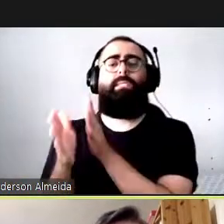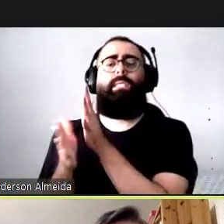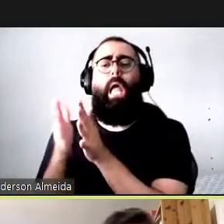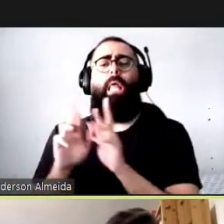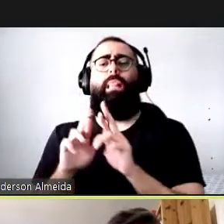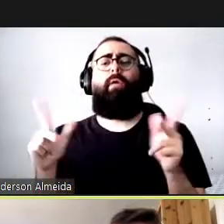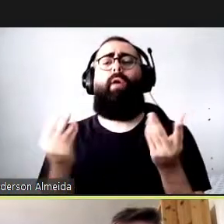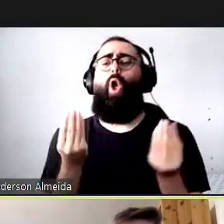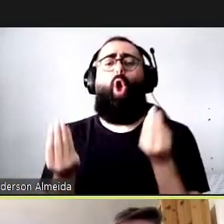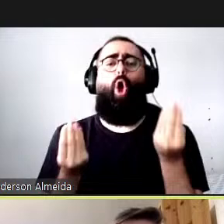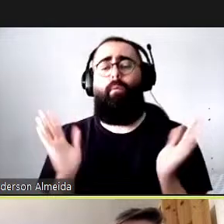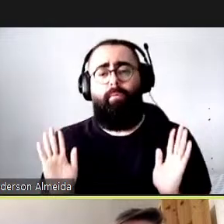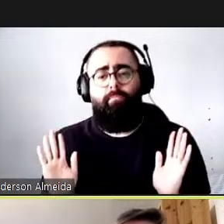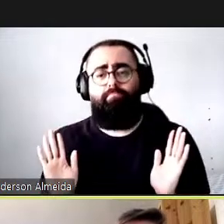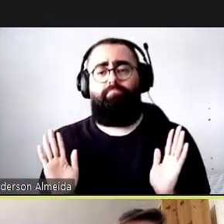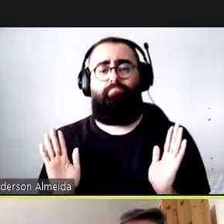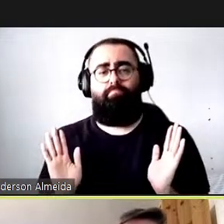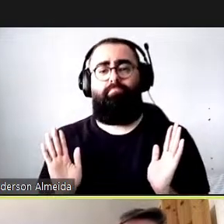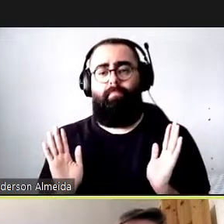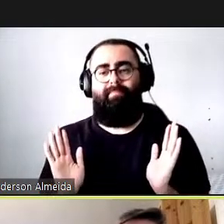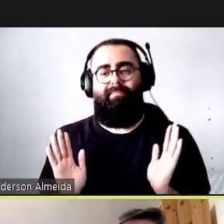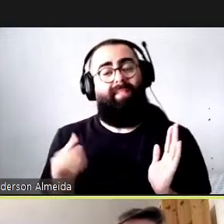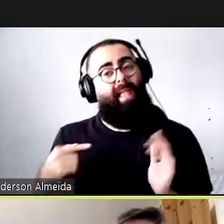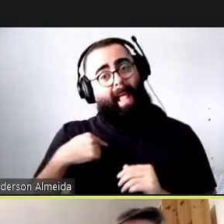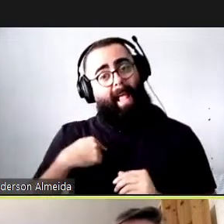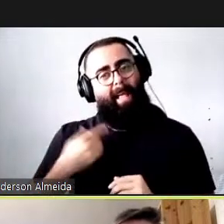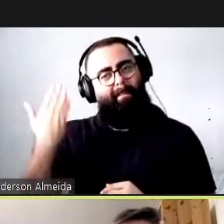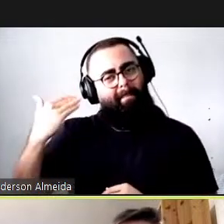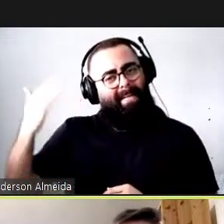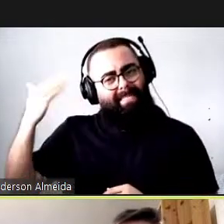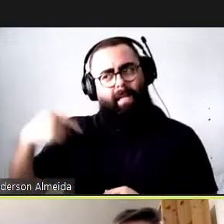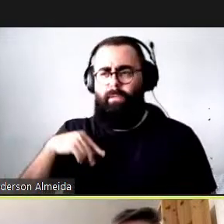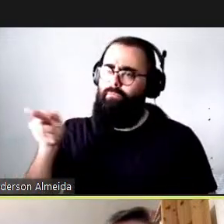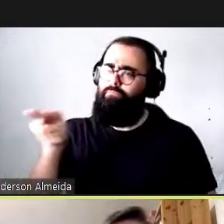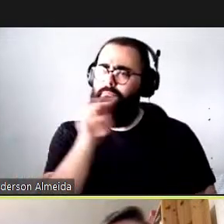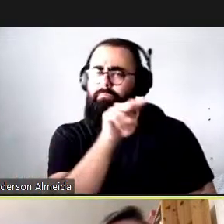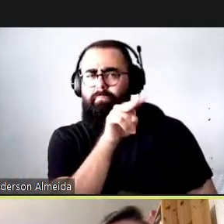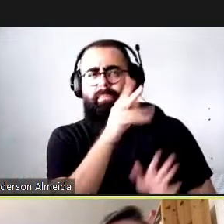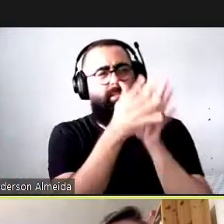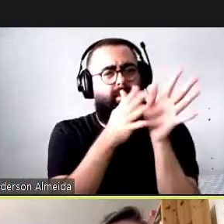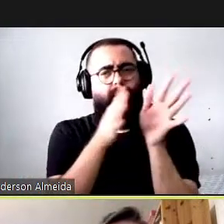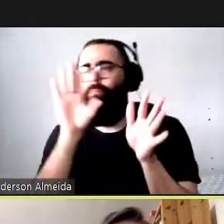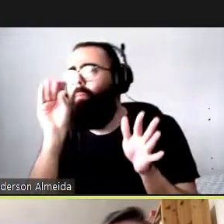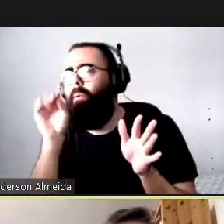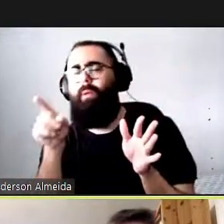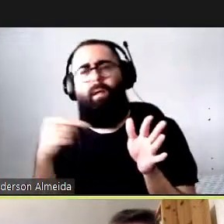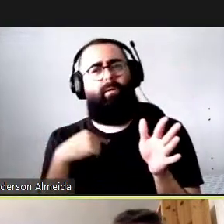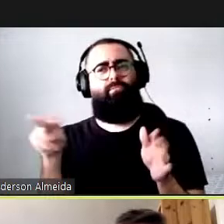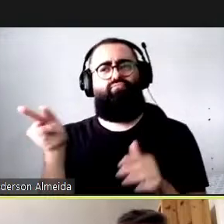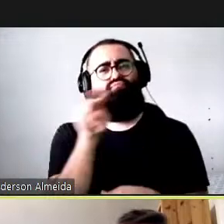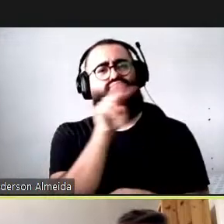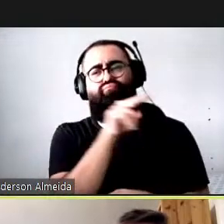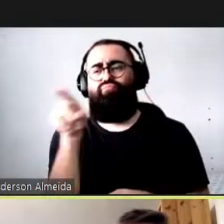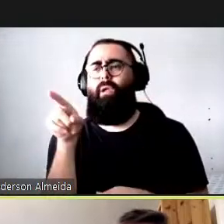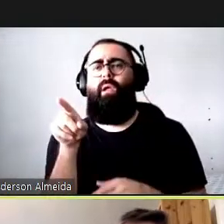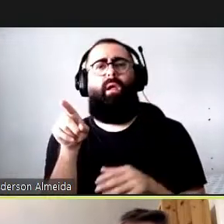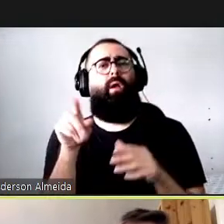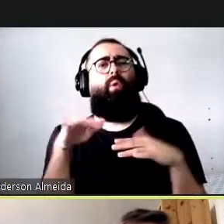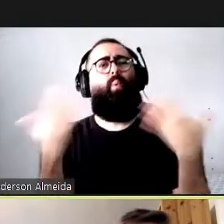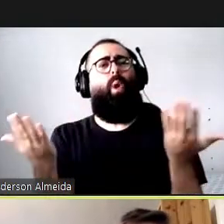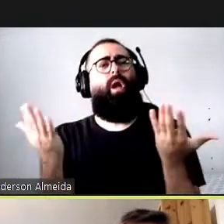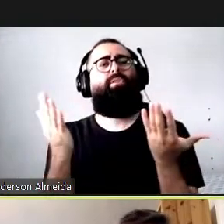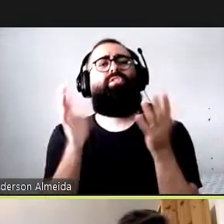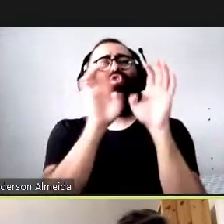This was a lot of what motivated me in the beginning, was to try to figure out what the structural differences